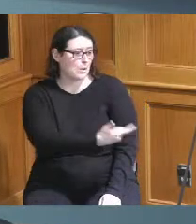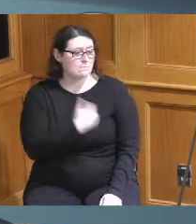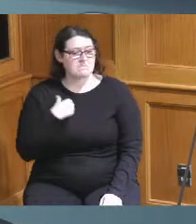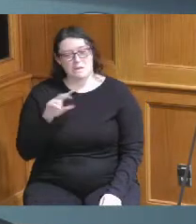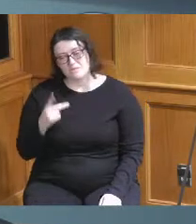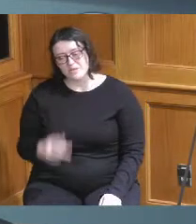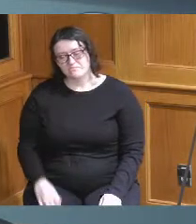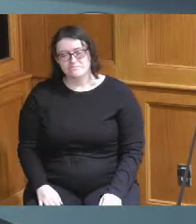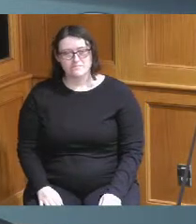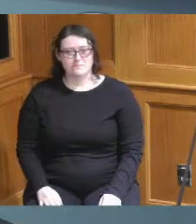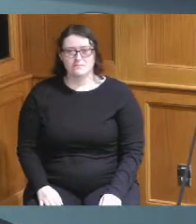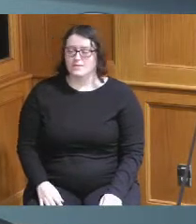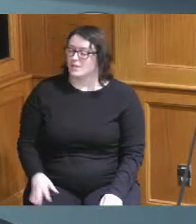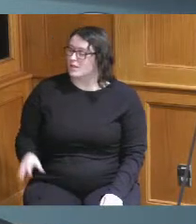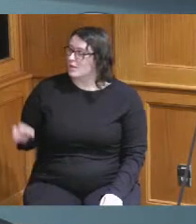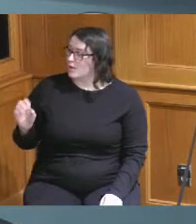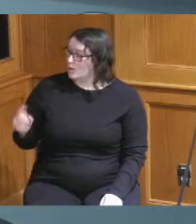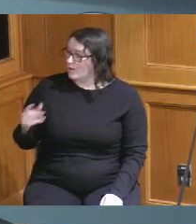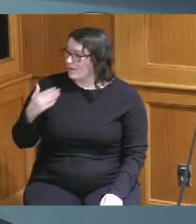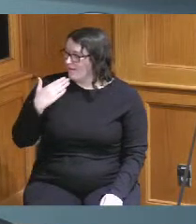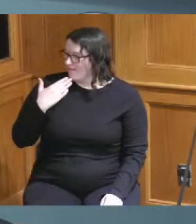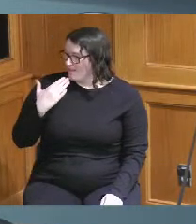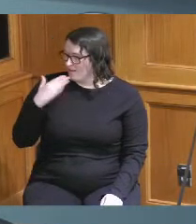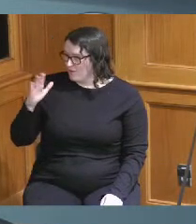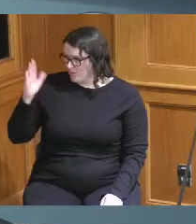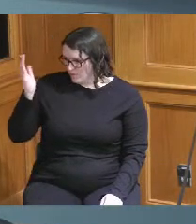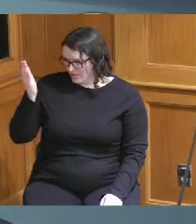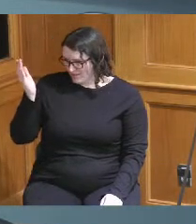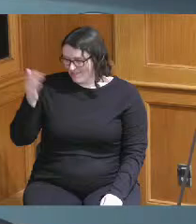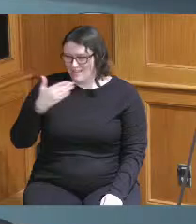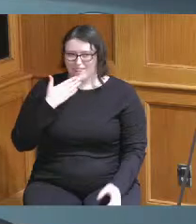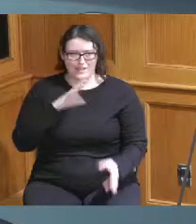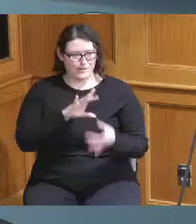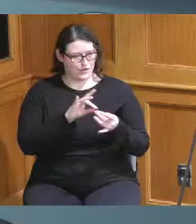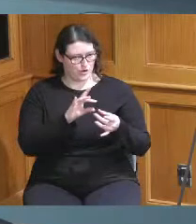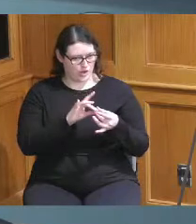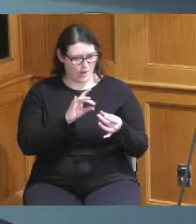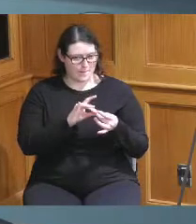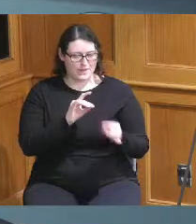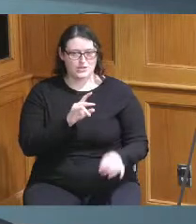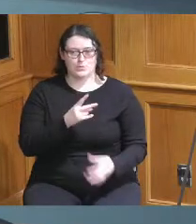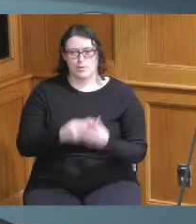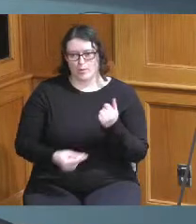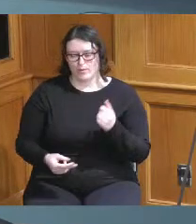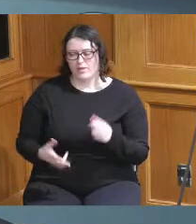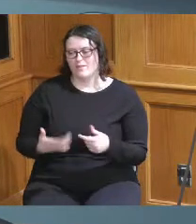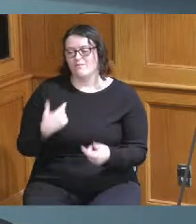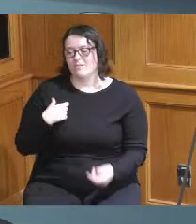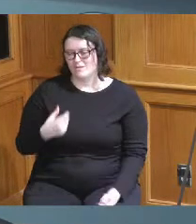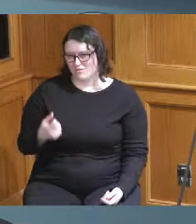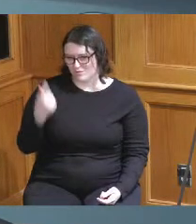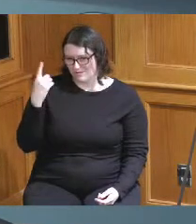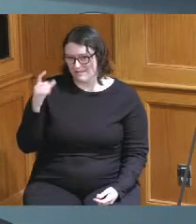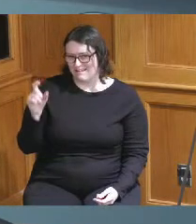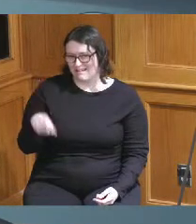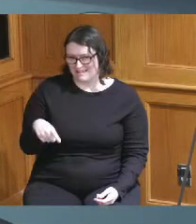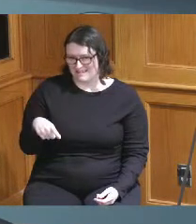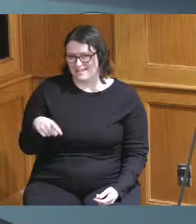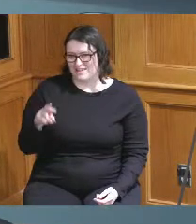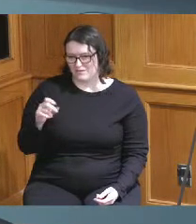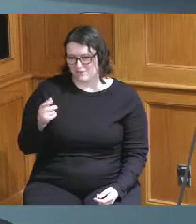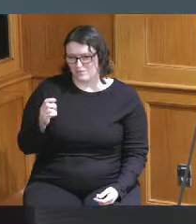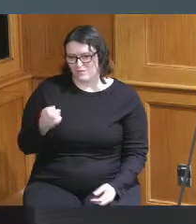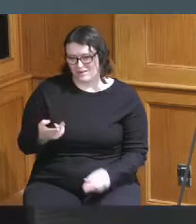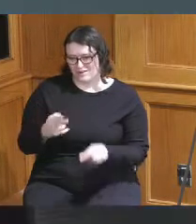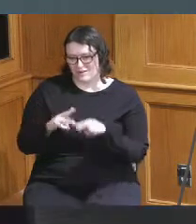second. Yep. Thanks for the presentation and thanks for your comments. I understand the need for a rate